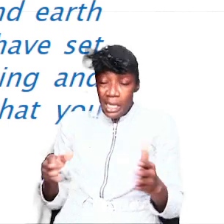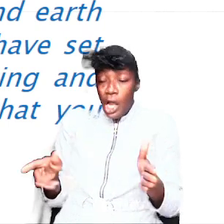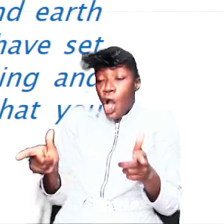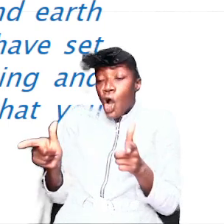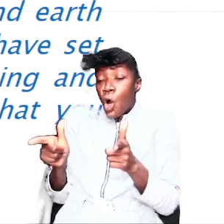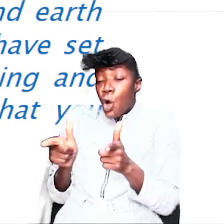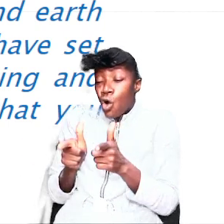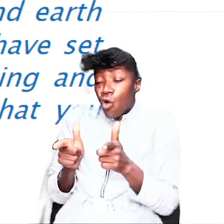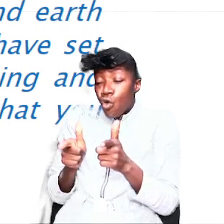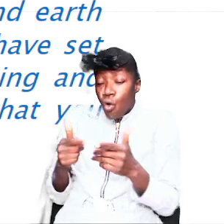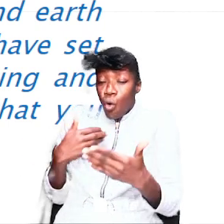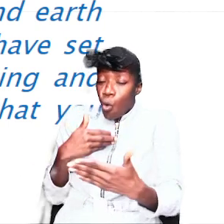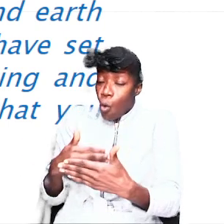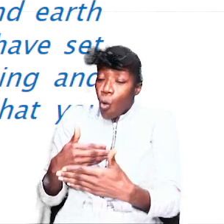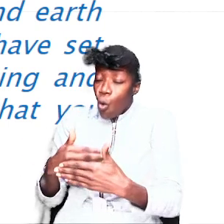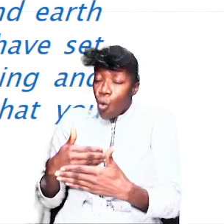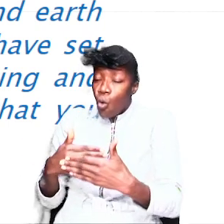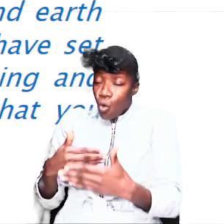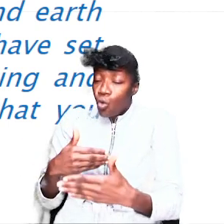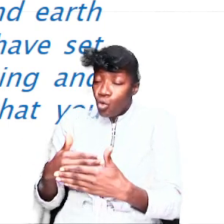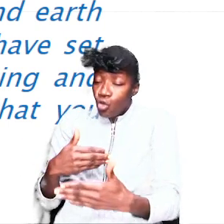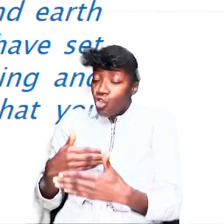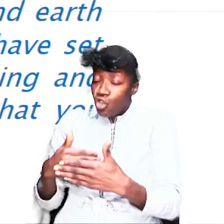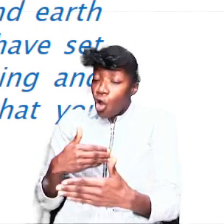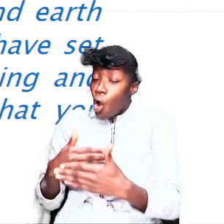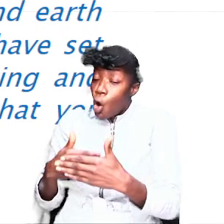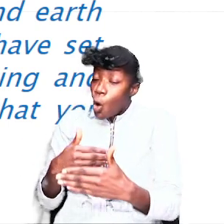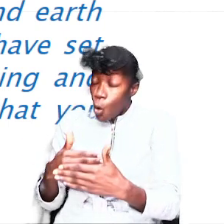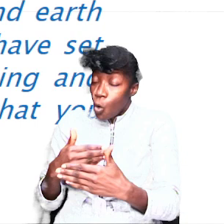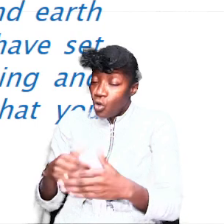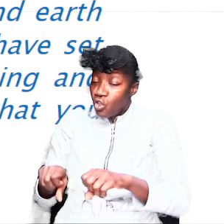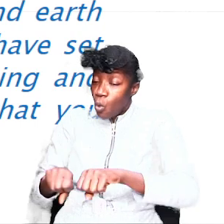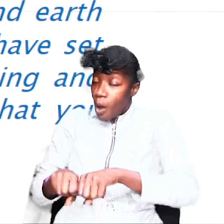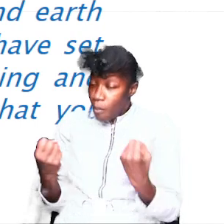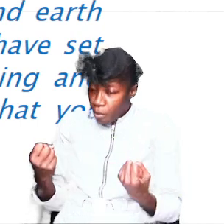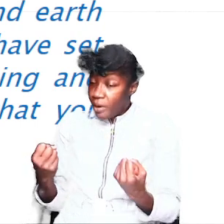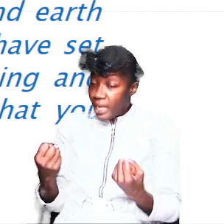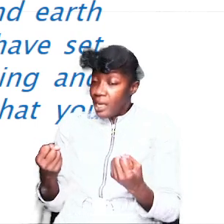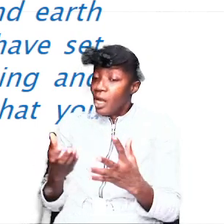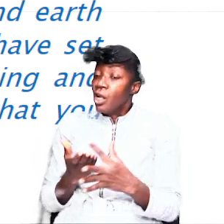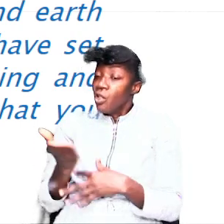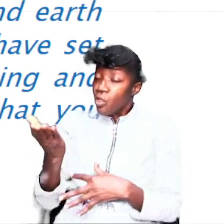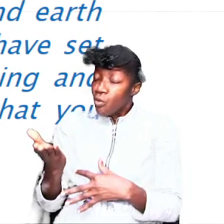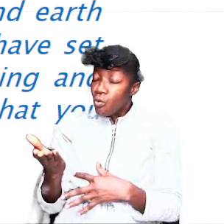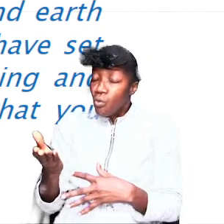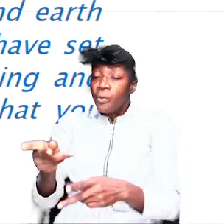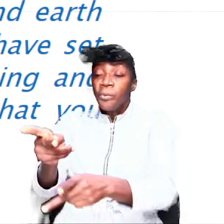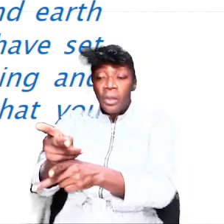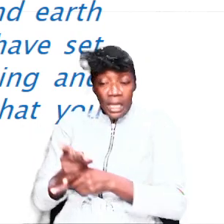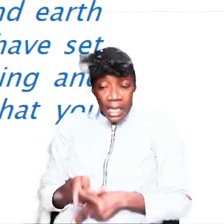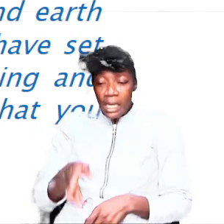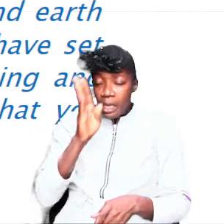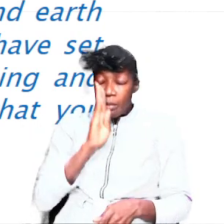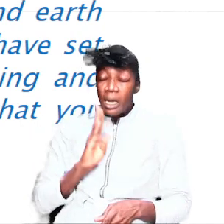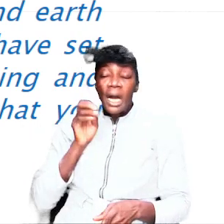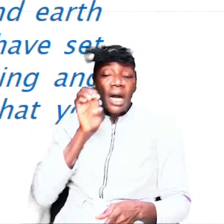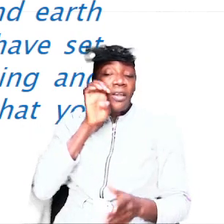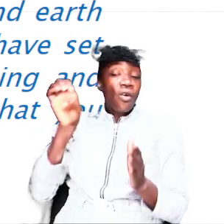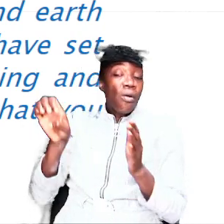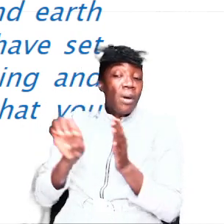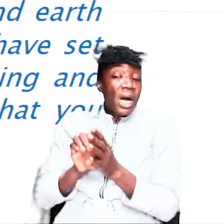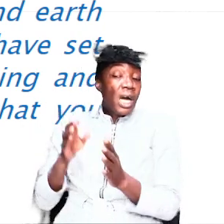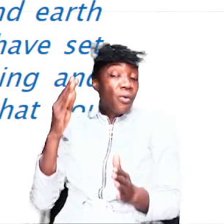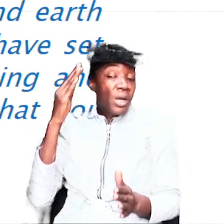And I encourage us tonight to keep the command of the Lord. We know the ways of the Lord and we know what God